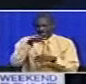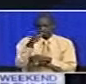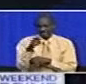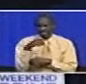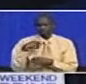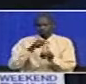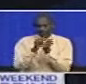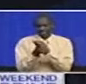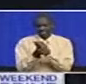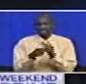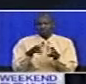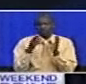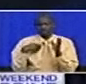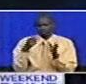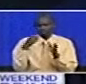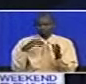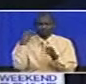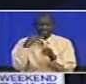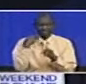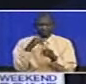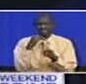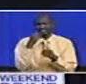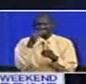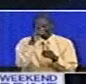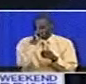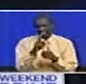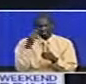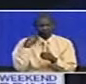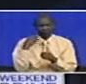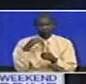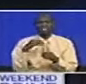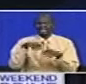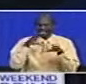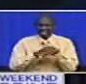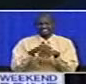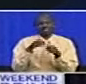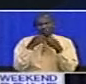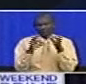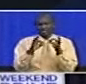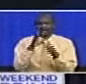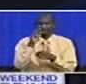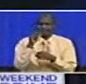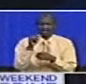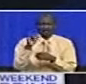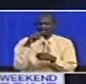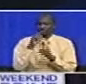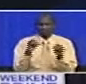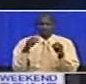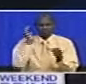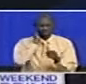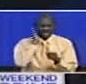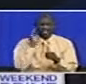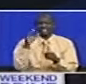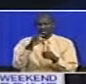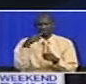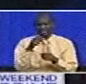an array of laws that will see serious crime suspects denied bail after being prosecuted. He was speaking in Murang'a County, where numerous